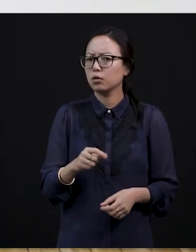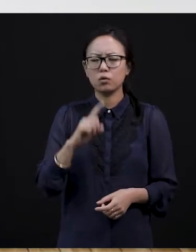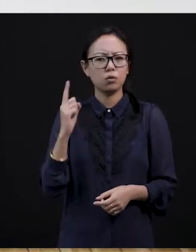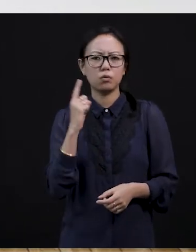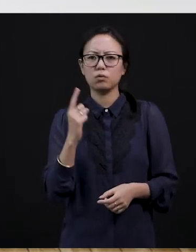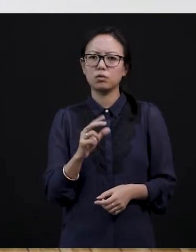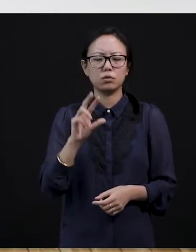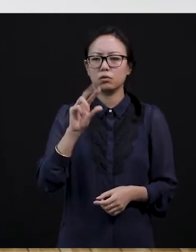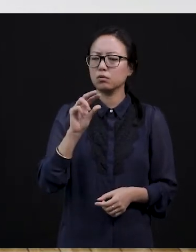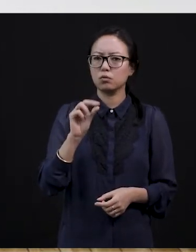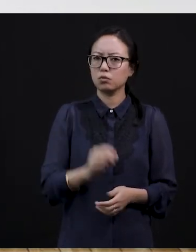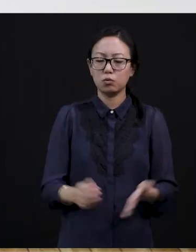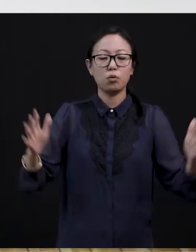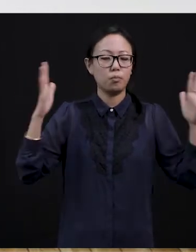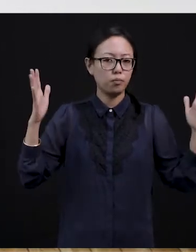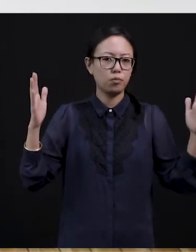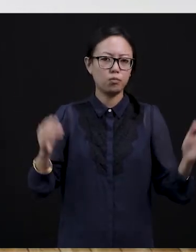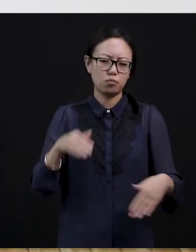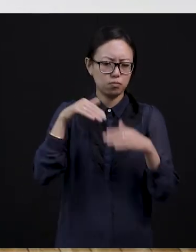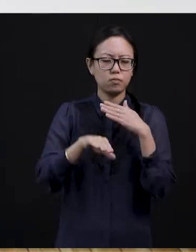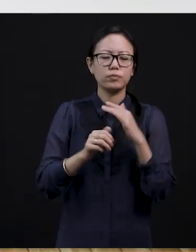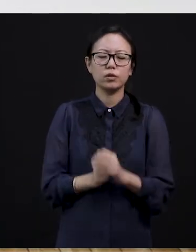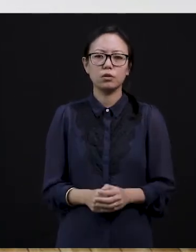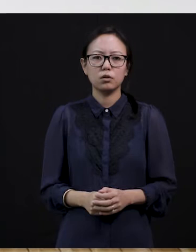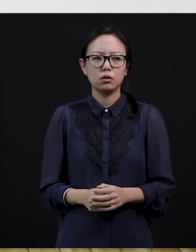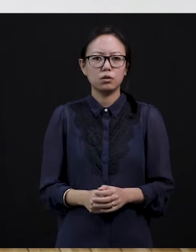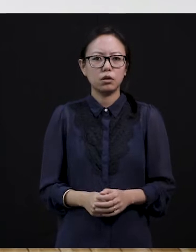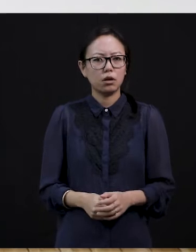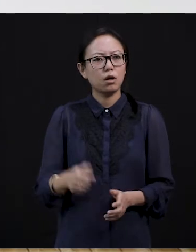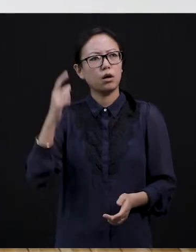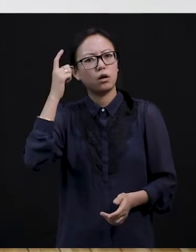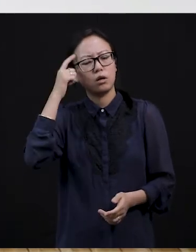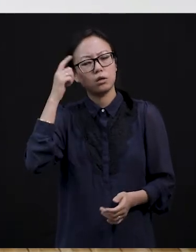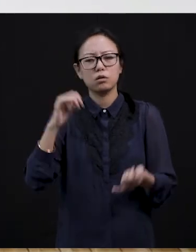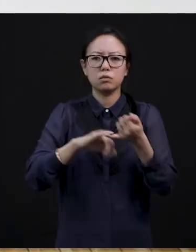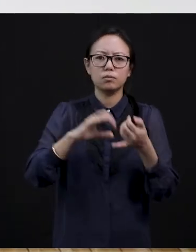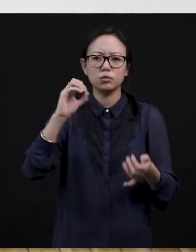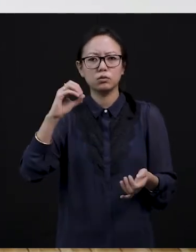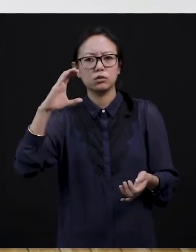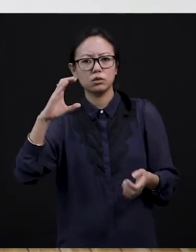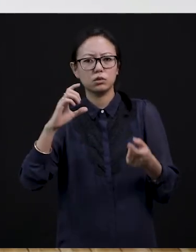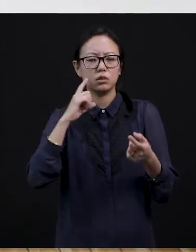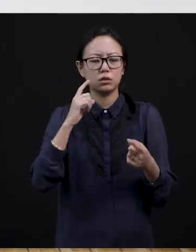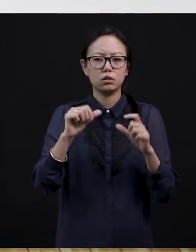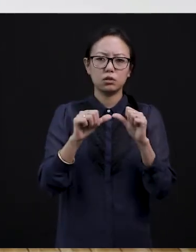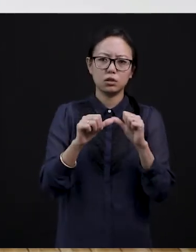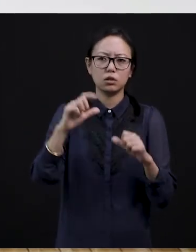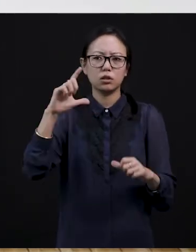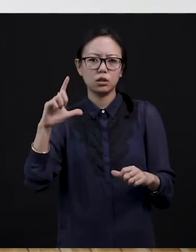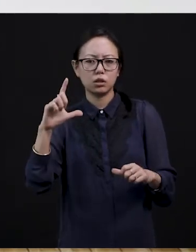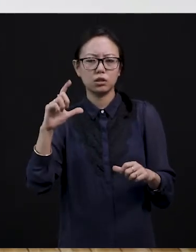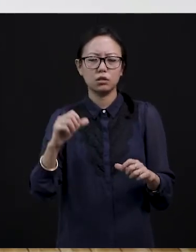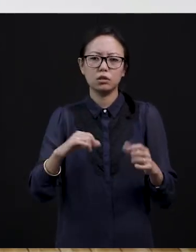means democracy. It includes an idea. It is a social system that is aimed at general